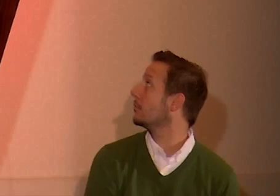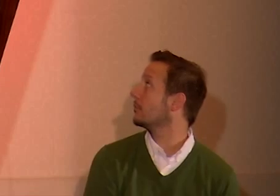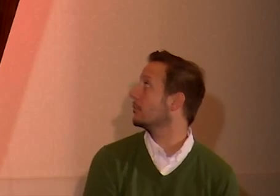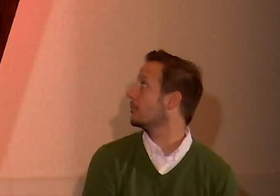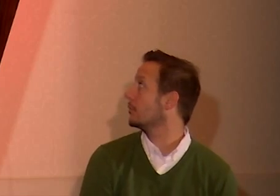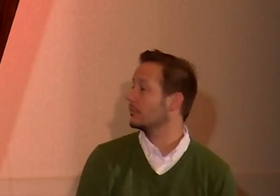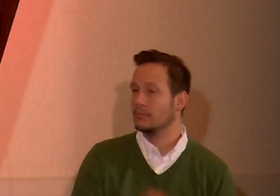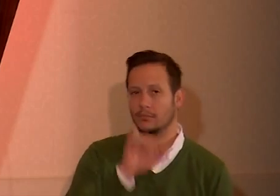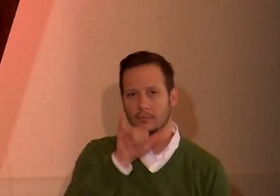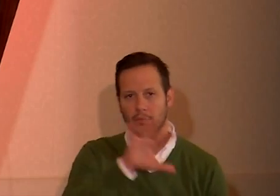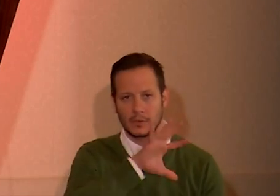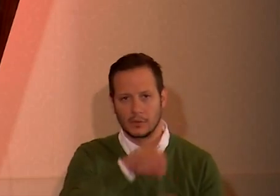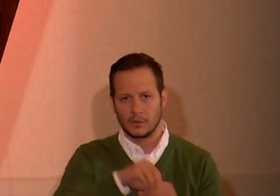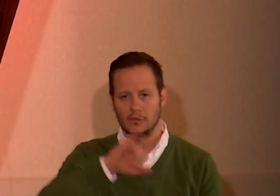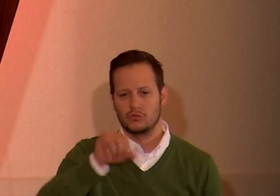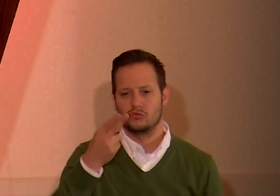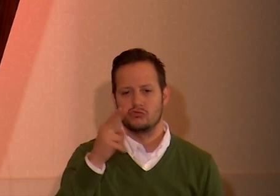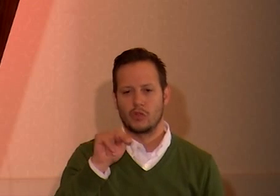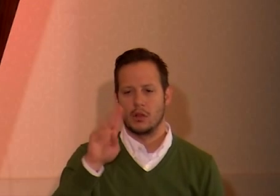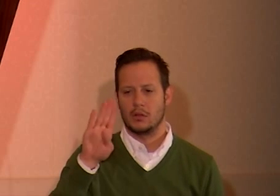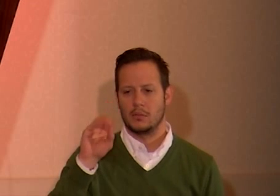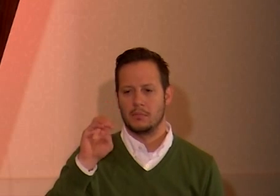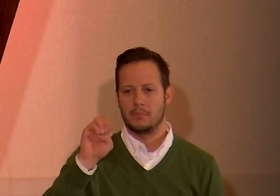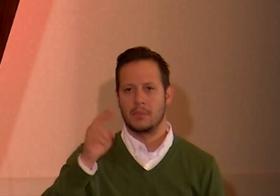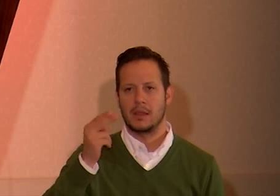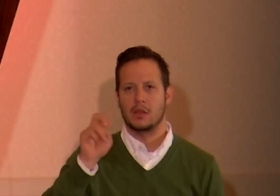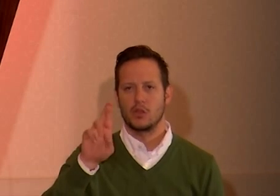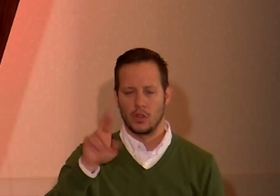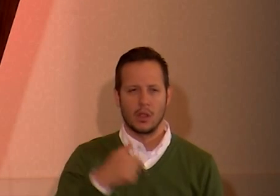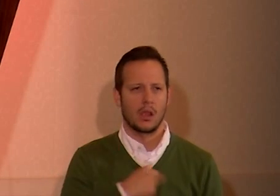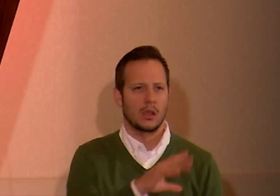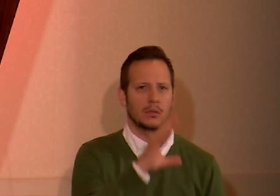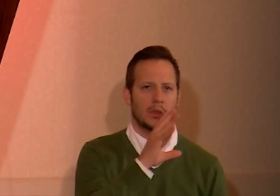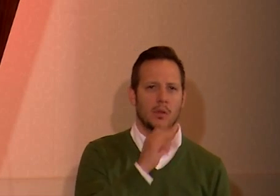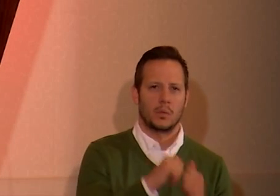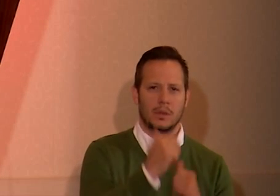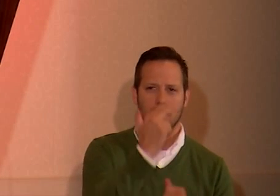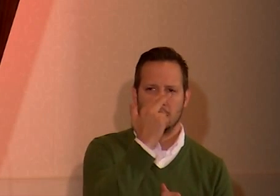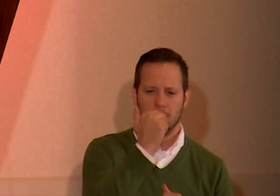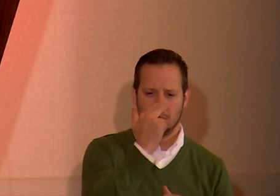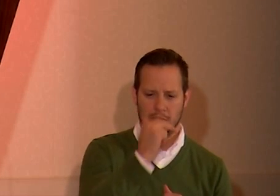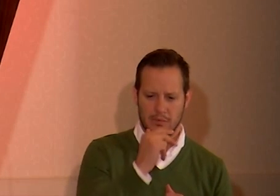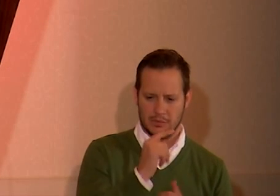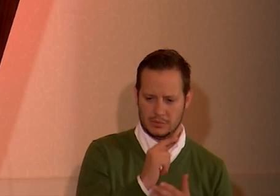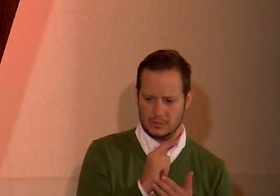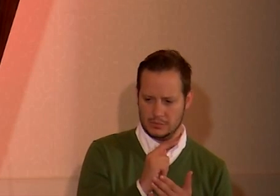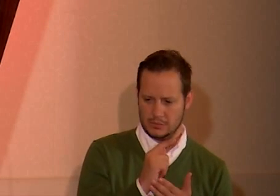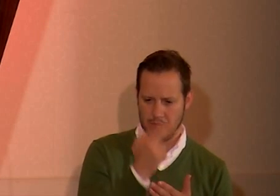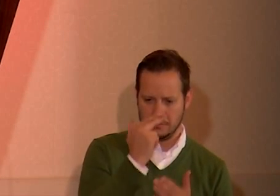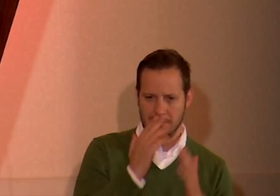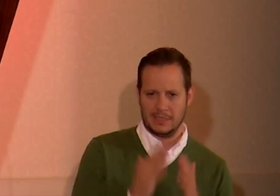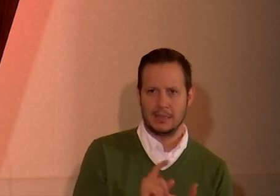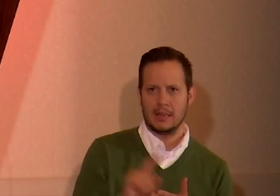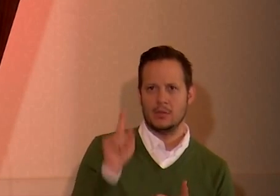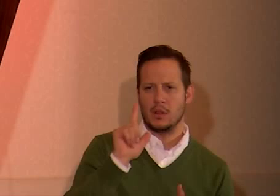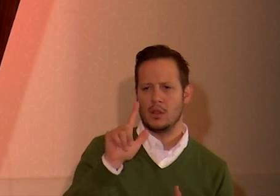that would include John Boehner. I was talking to comedian Lewis Black last weekend,